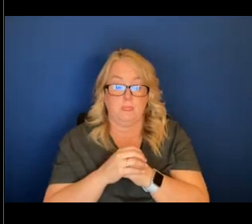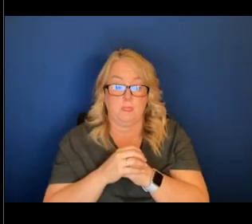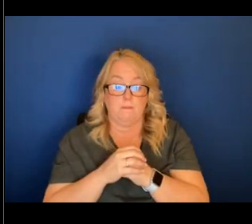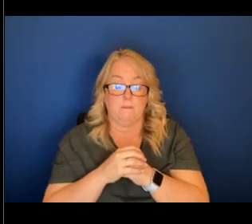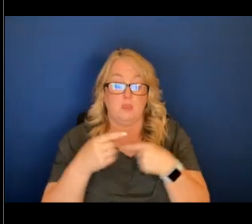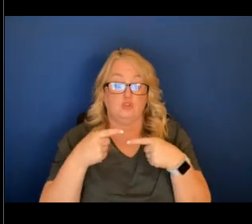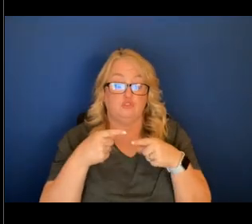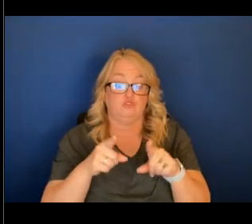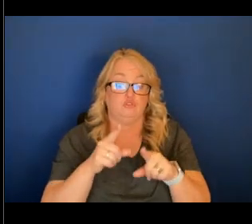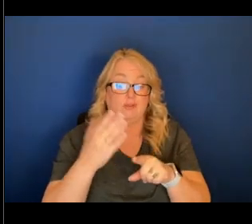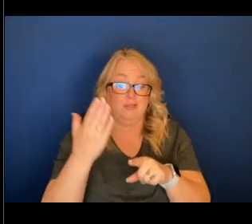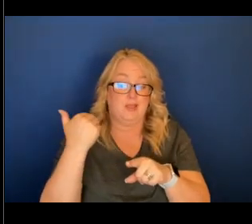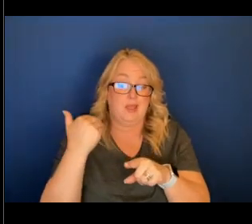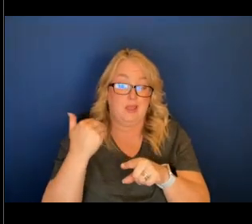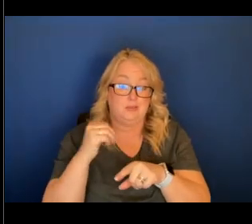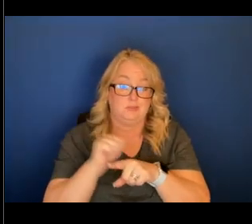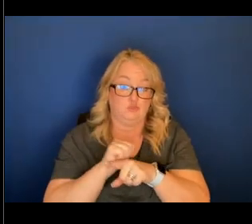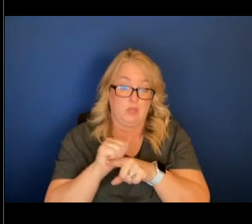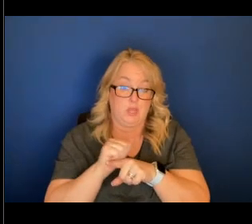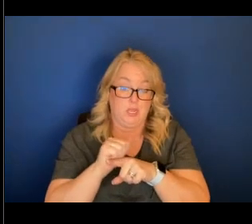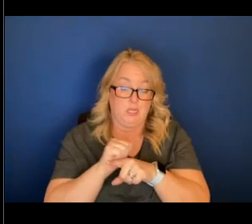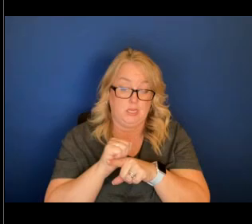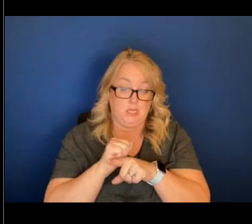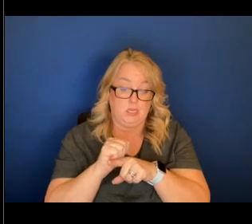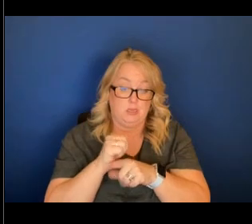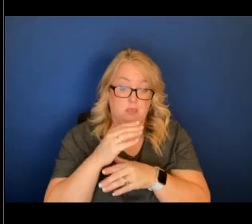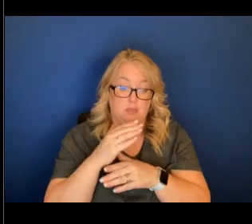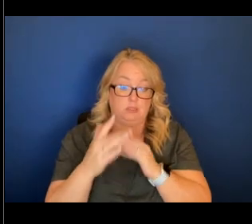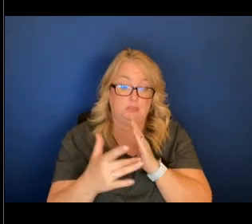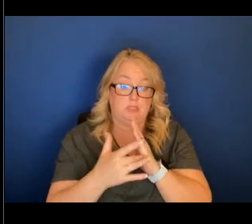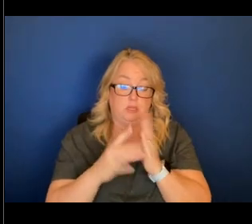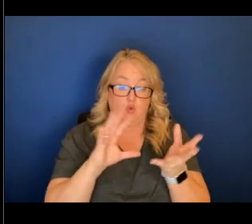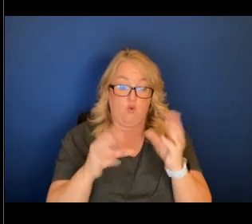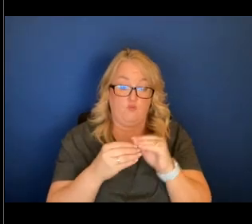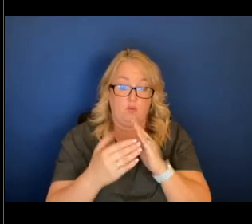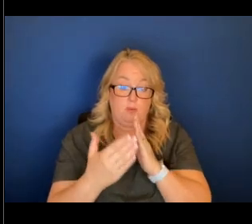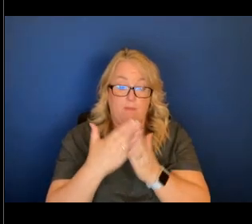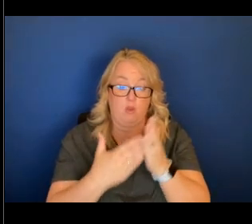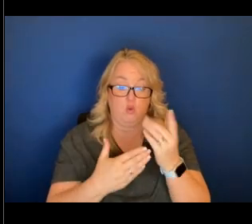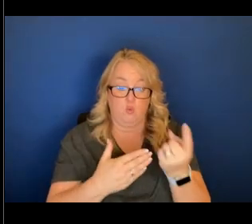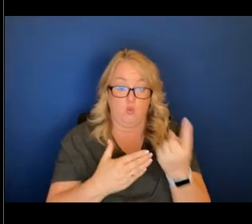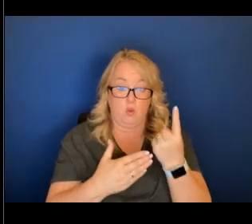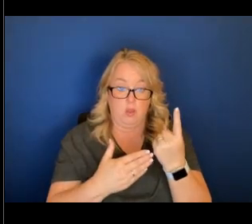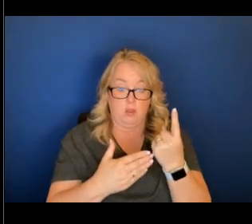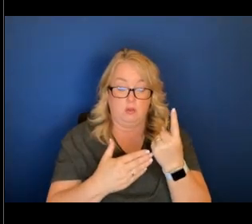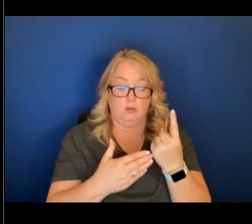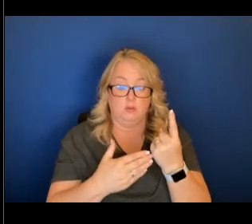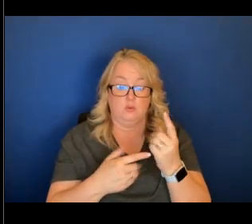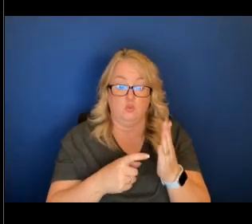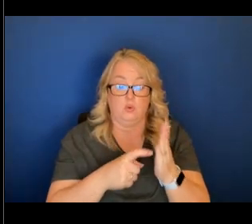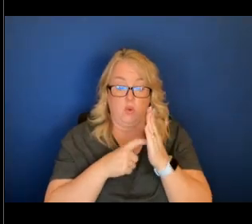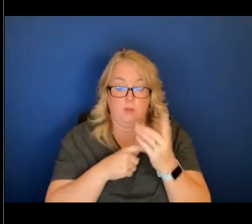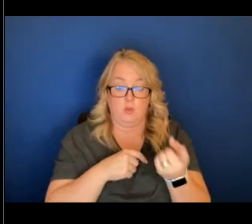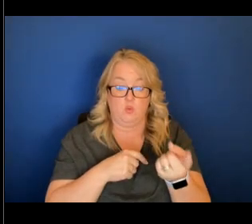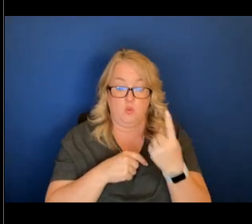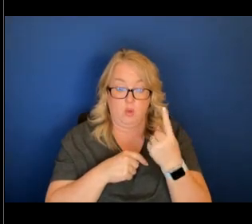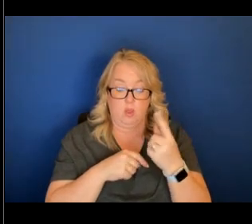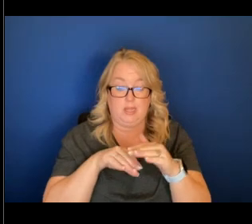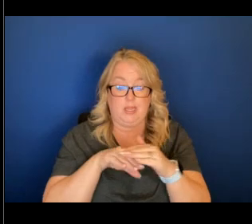During the last training, Technical Overview Part 1, covered Requirement 1, accessible building entrance